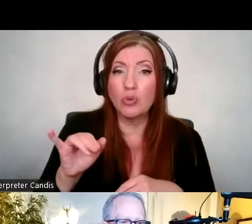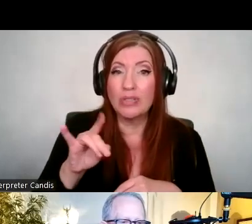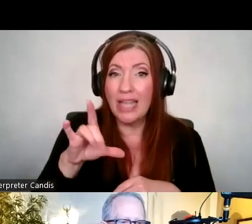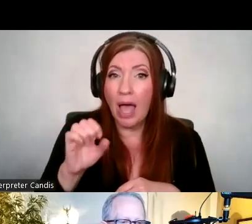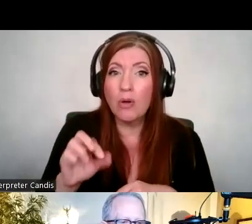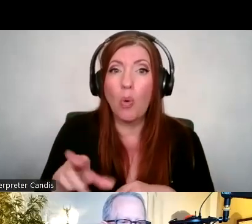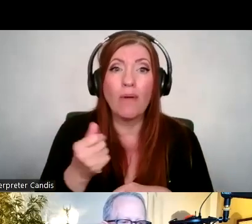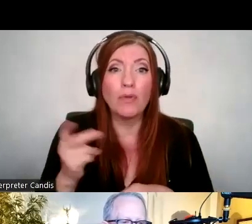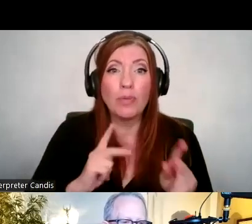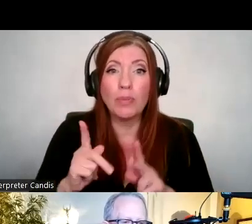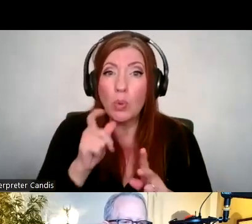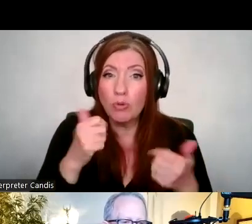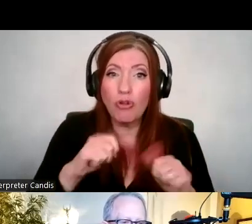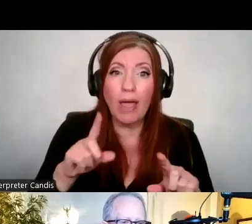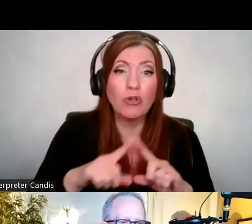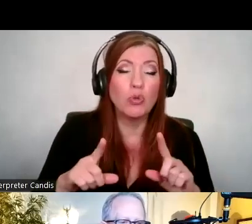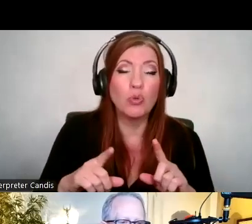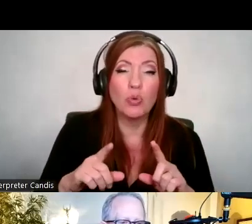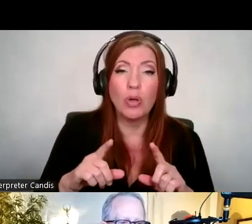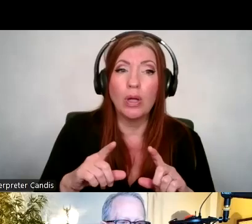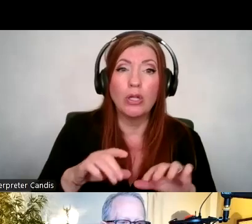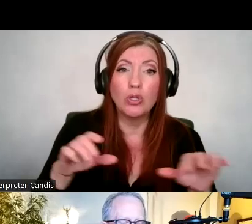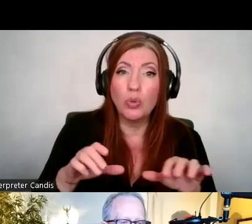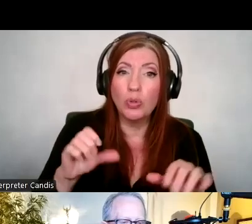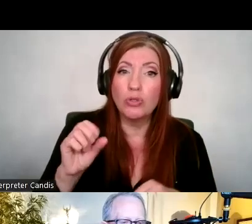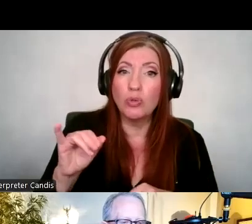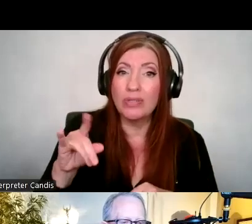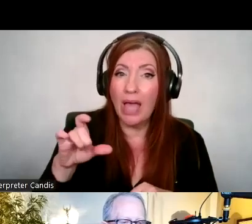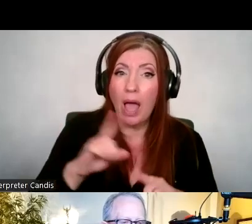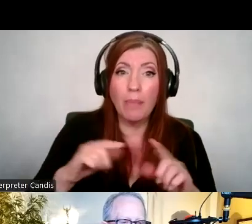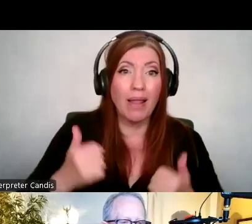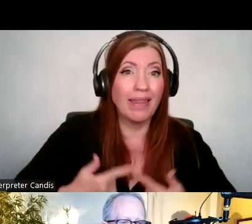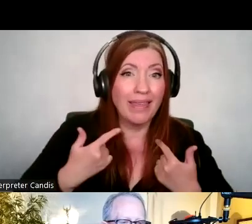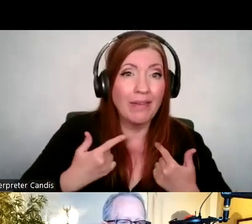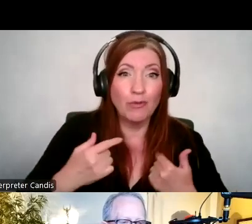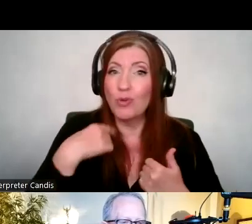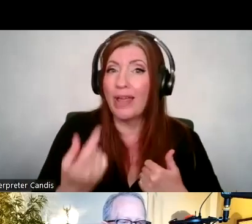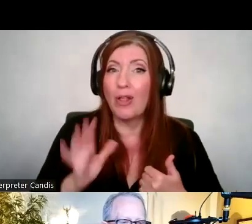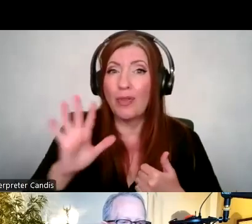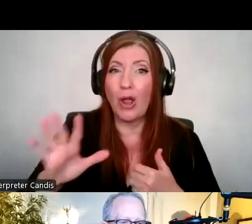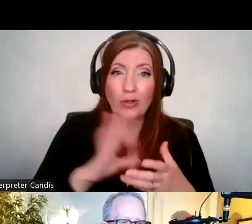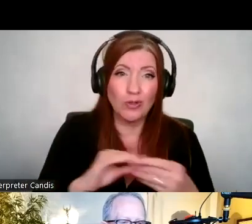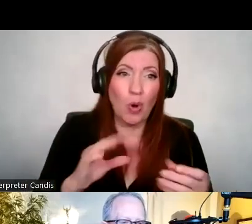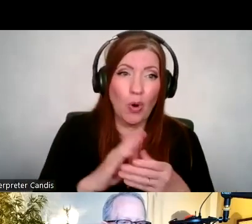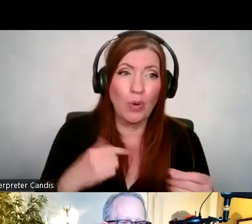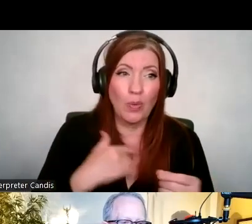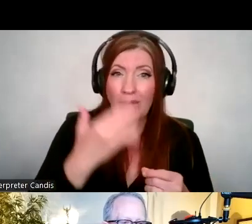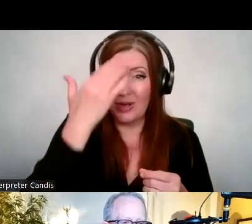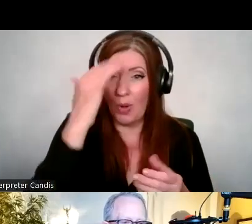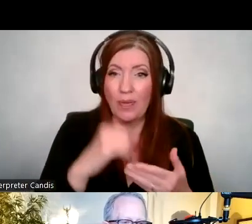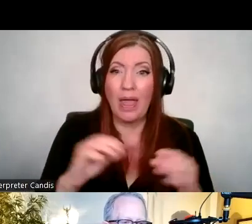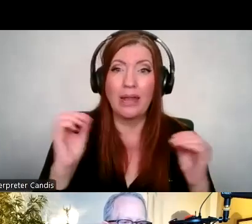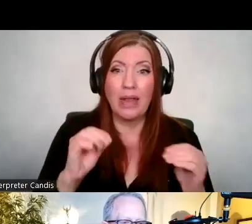who attempted to take their own life but survived their suicide attempt and lived to tell the story. We all know that none of